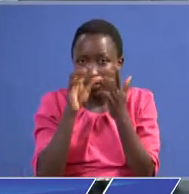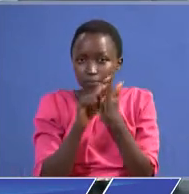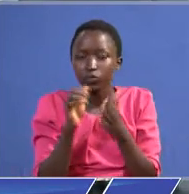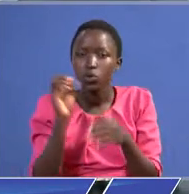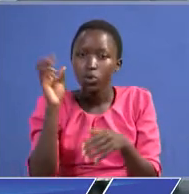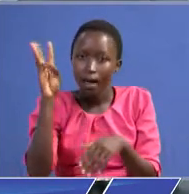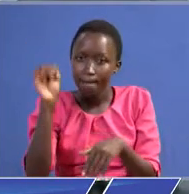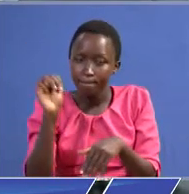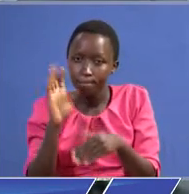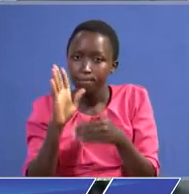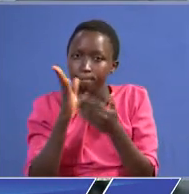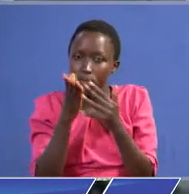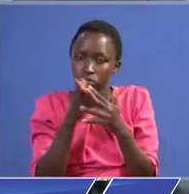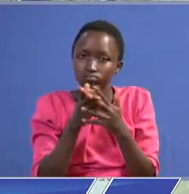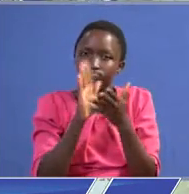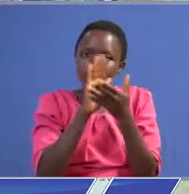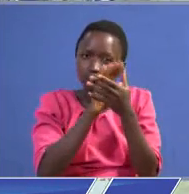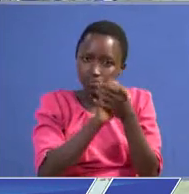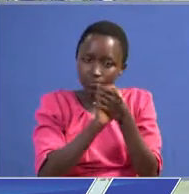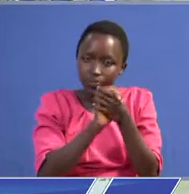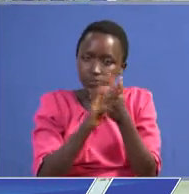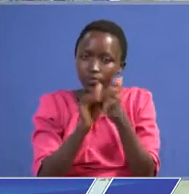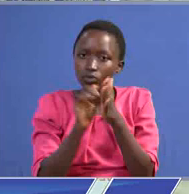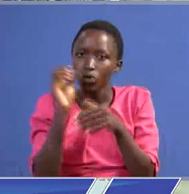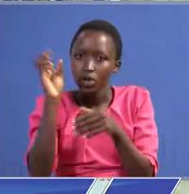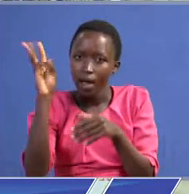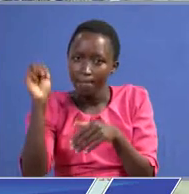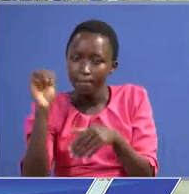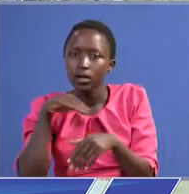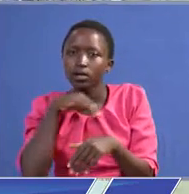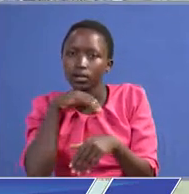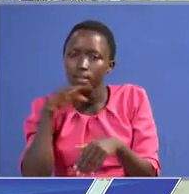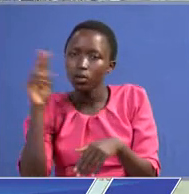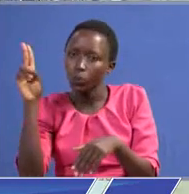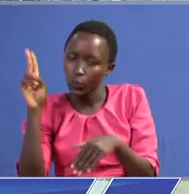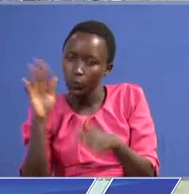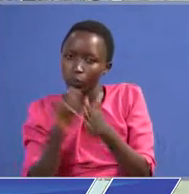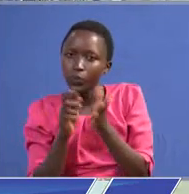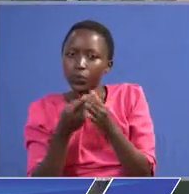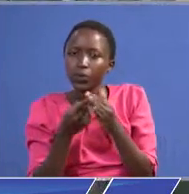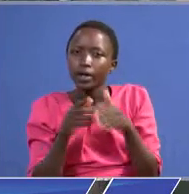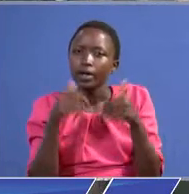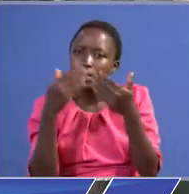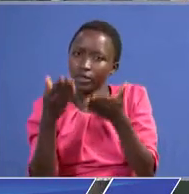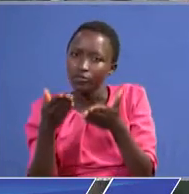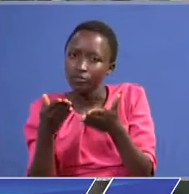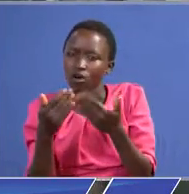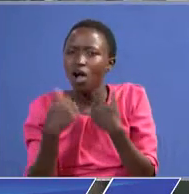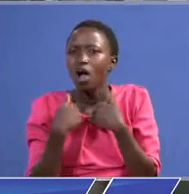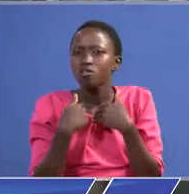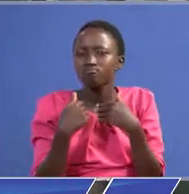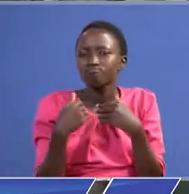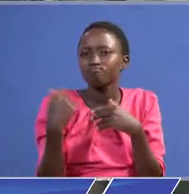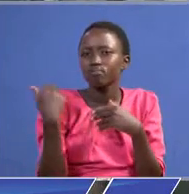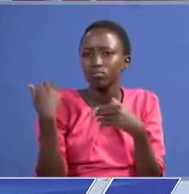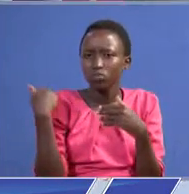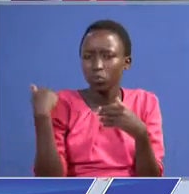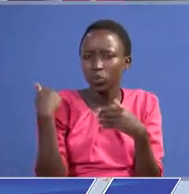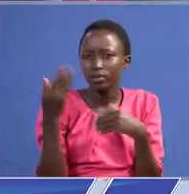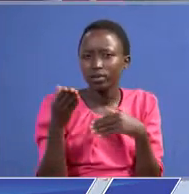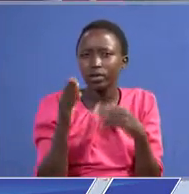that the handshake between President Uhuru Kenyatta and ODM leader Raila Odinga did not warrant them to cause wrangles in